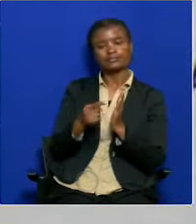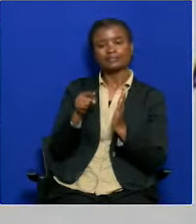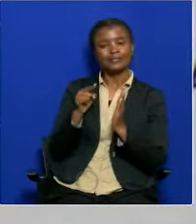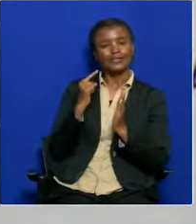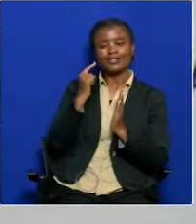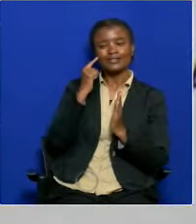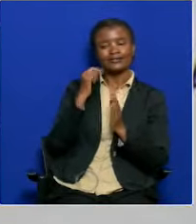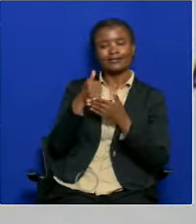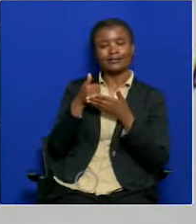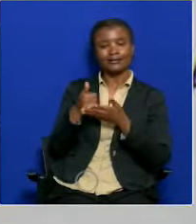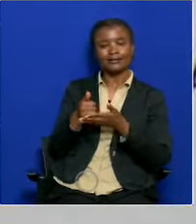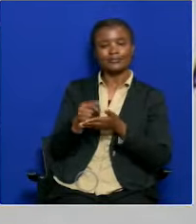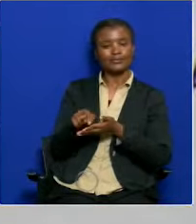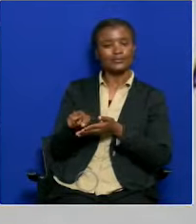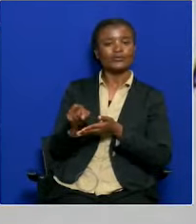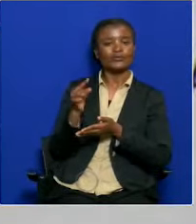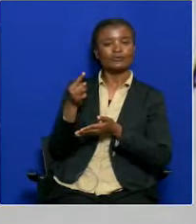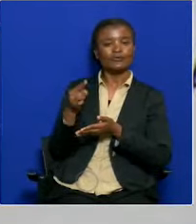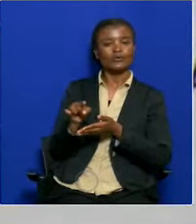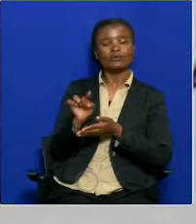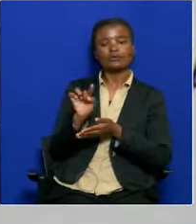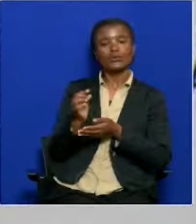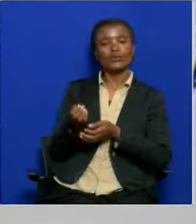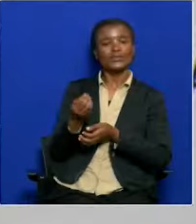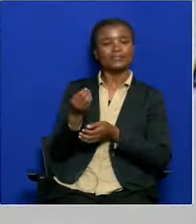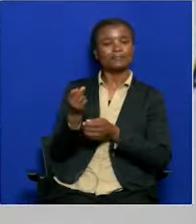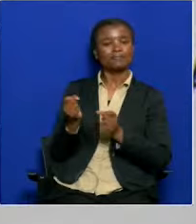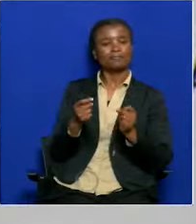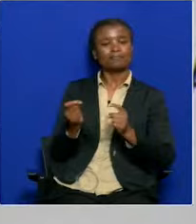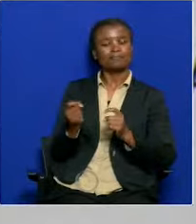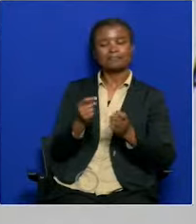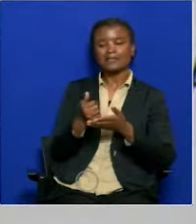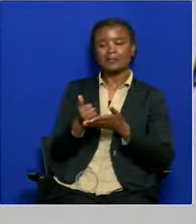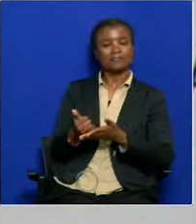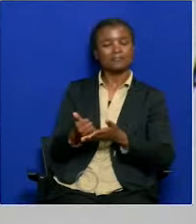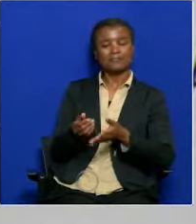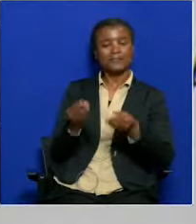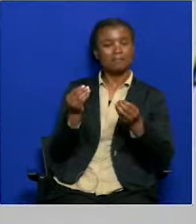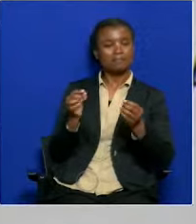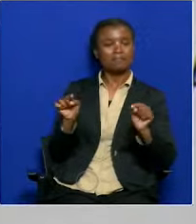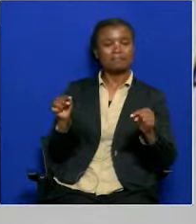your WhatsApp texts. Yeah.